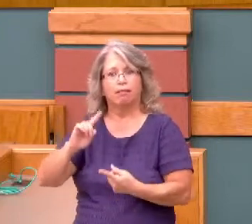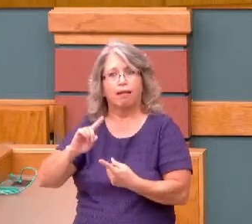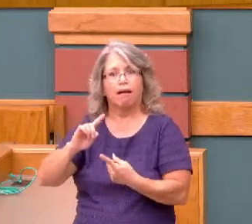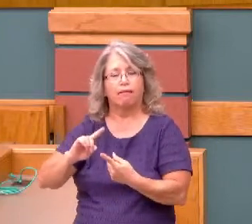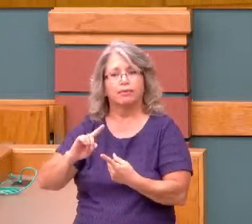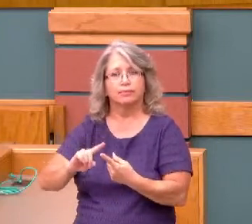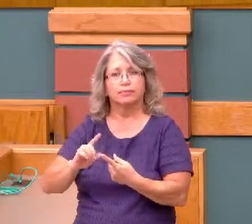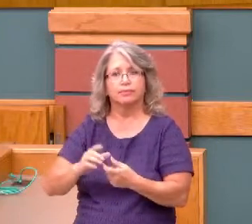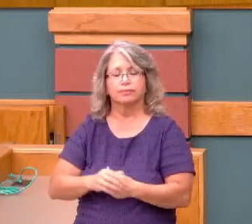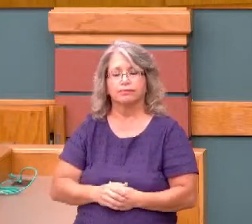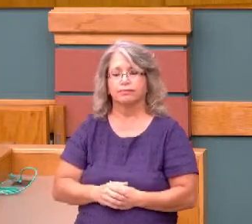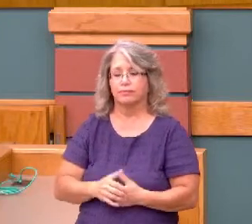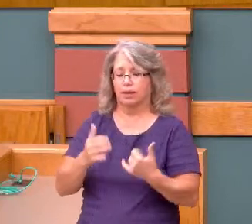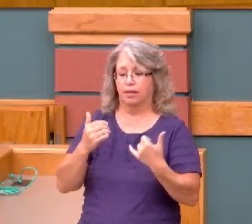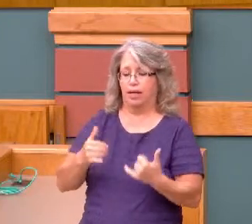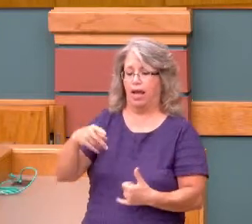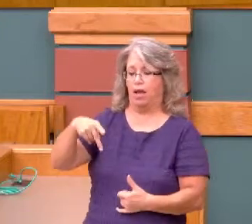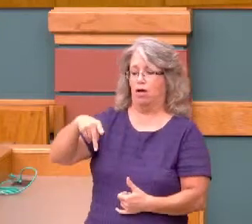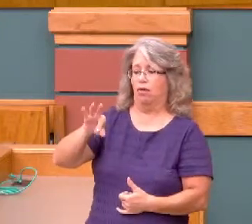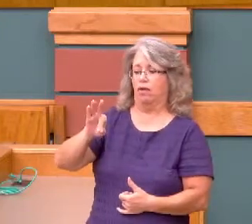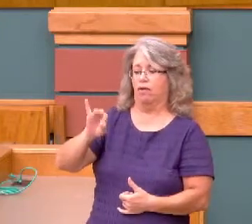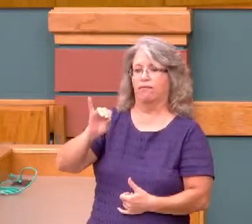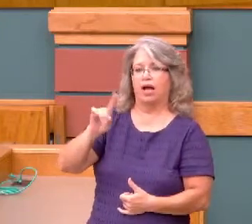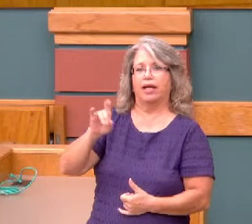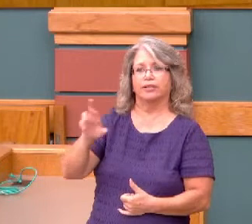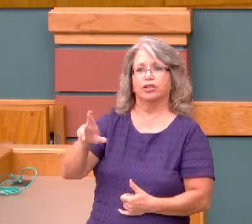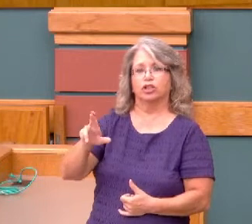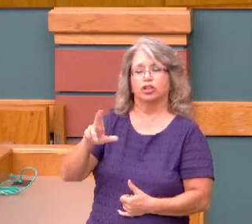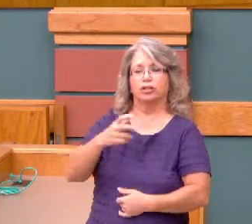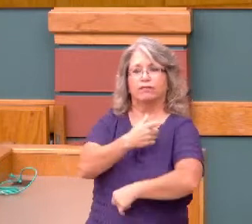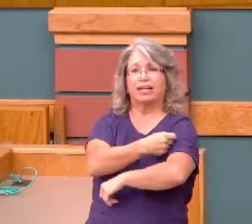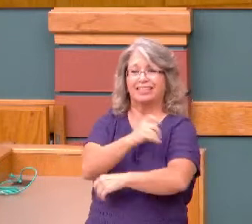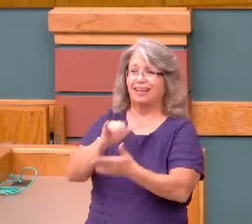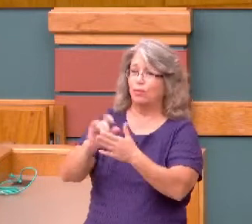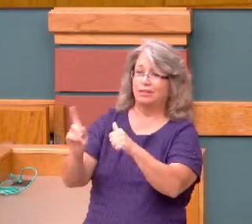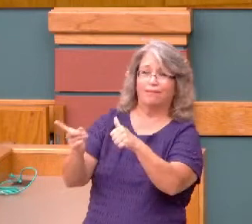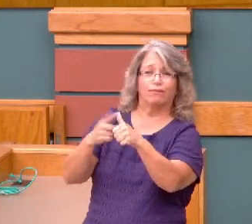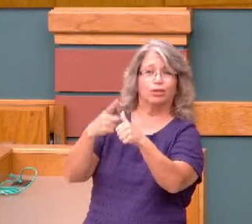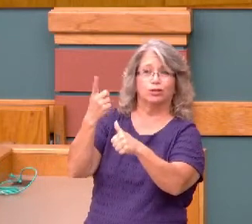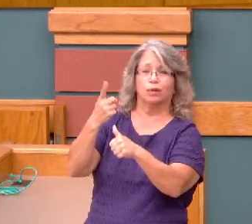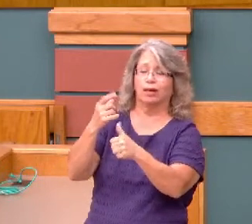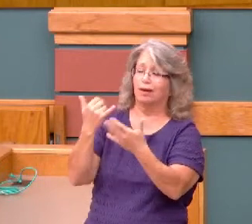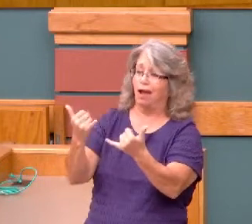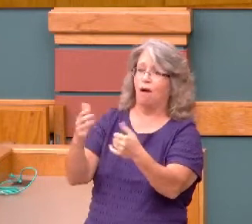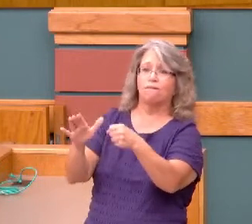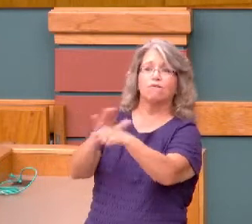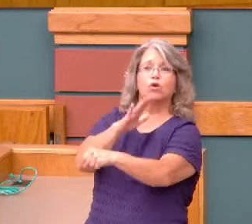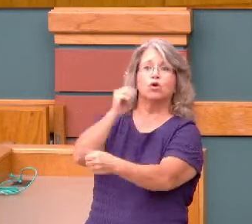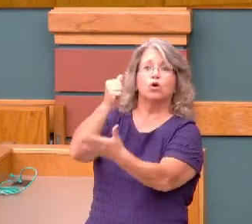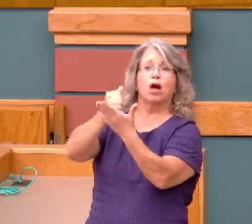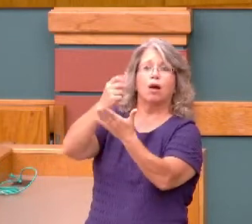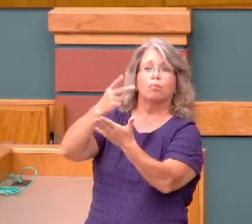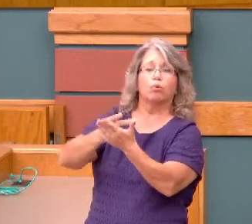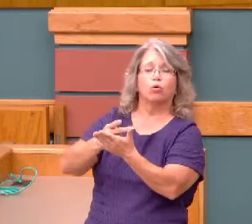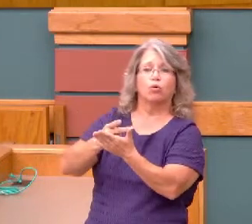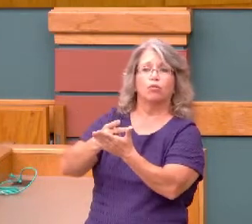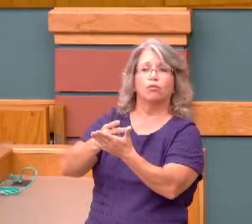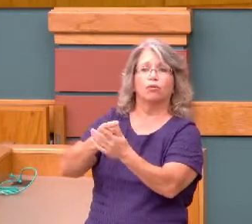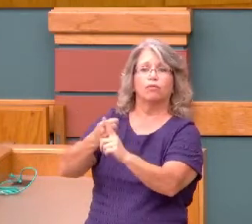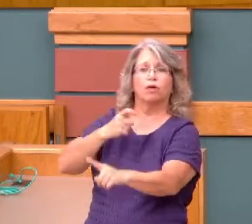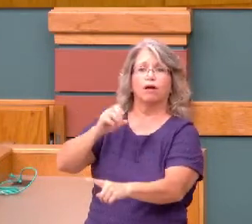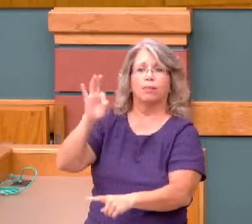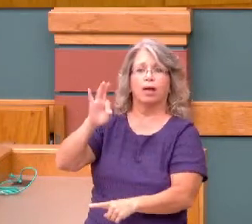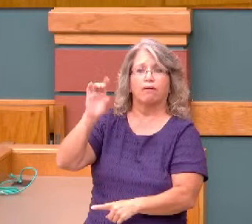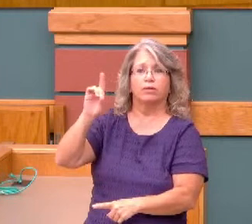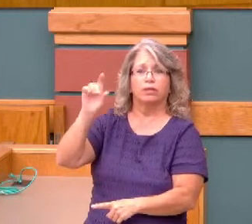vaccine, remember the very first vaccine, the Pfizer vaccine, is fully approved by the FDA. So if you were one of those people